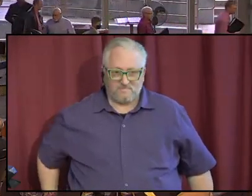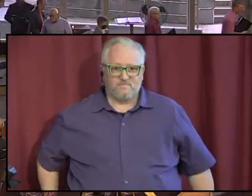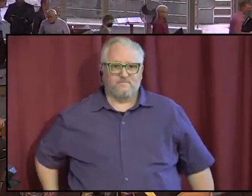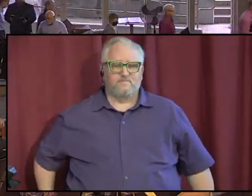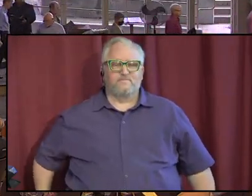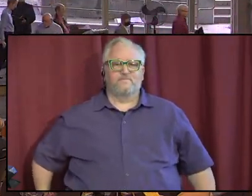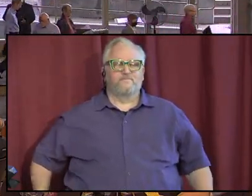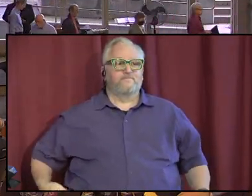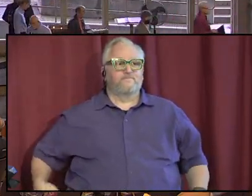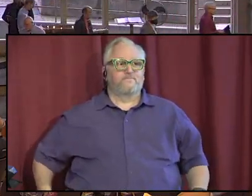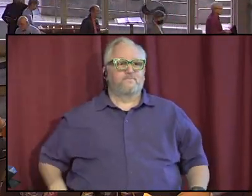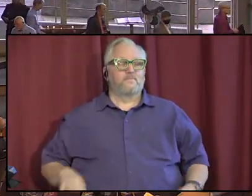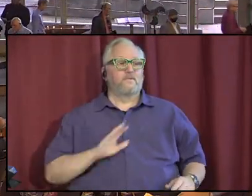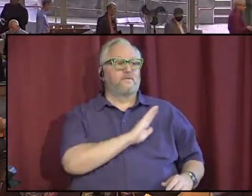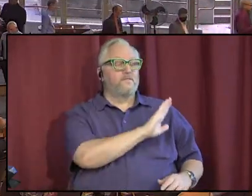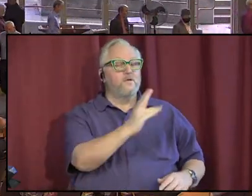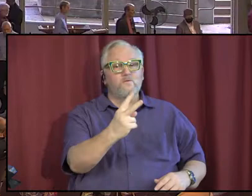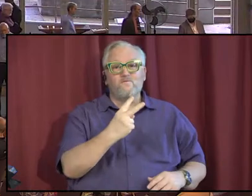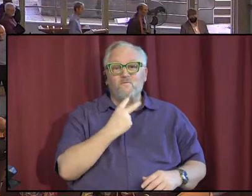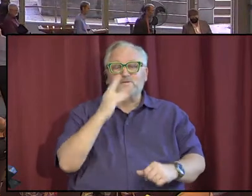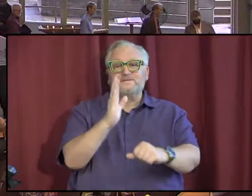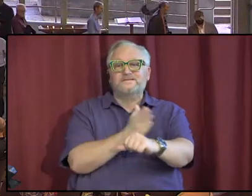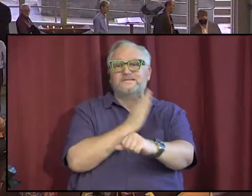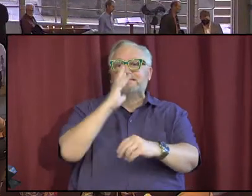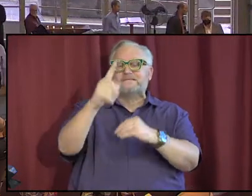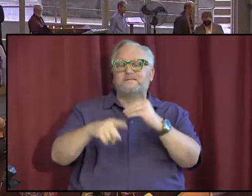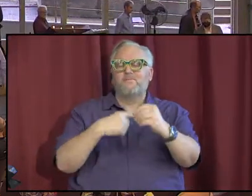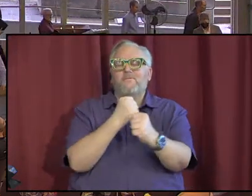their voices sing of love and joy.